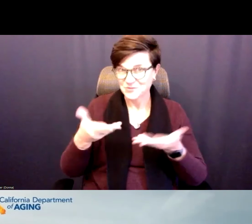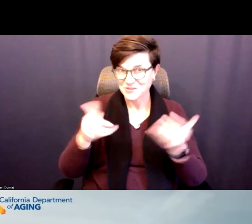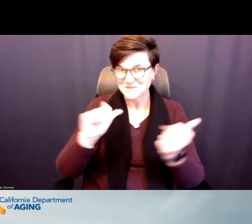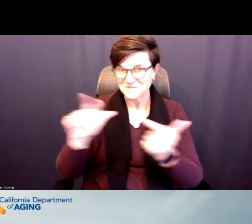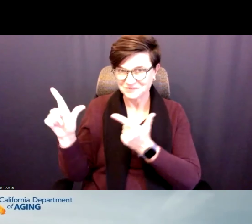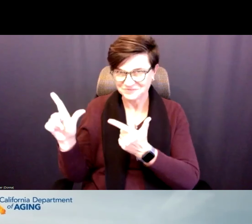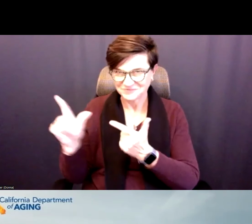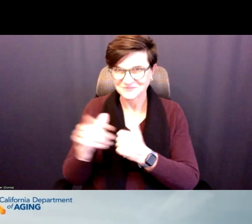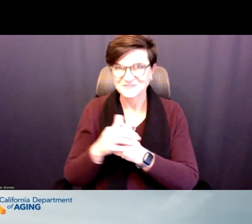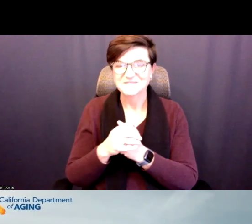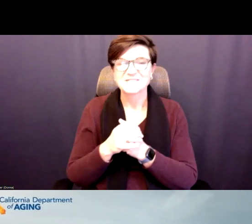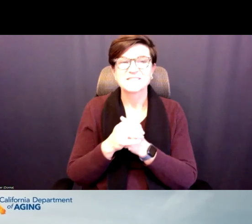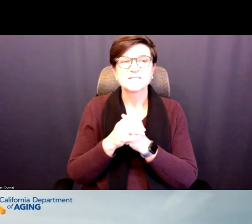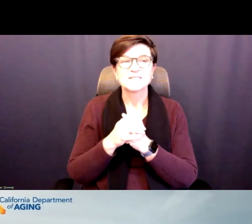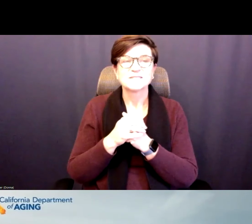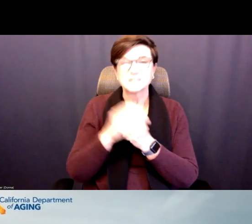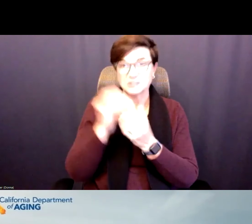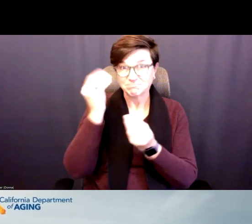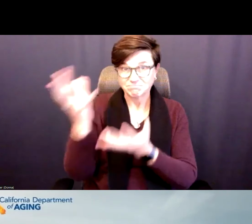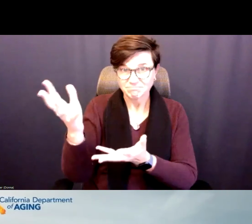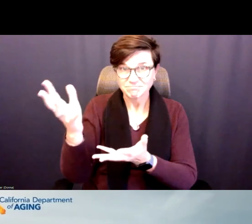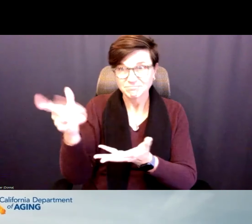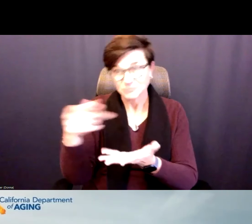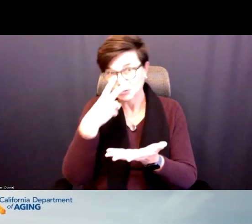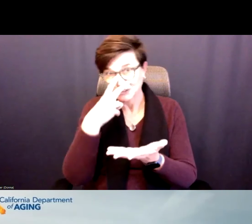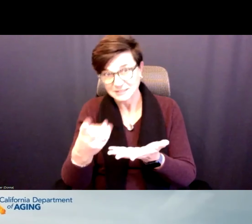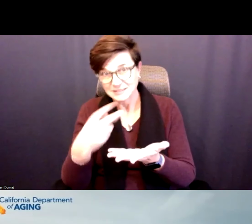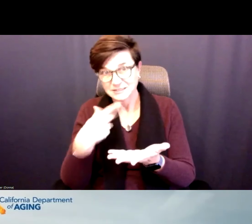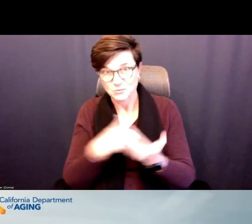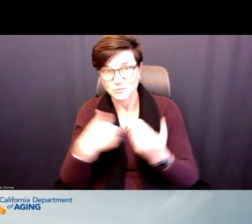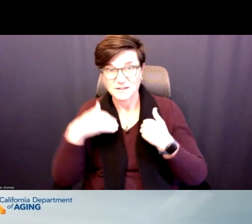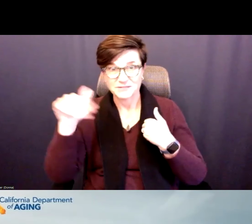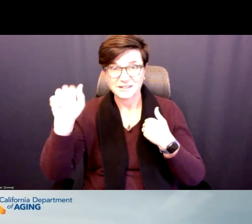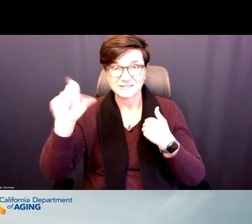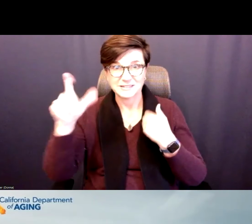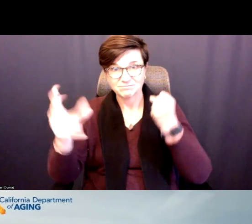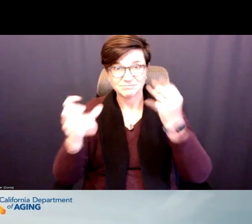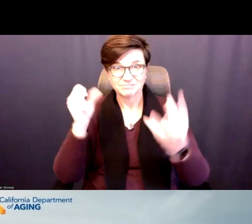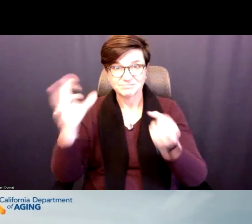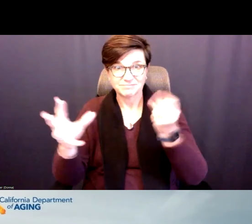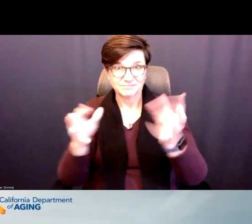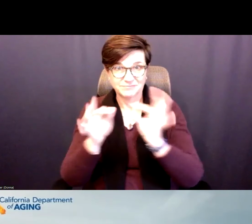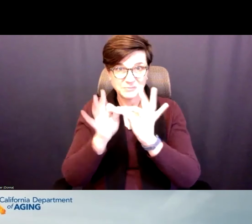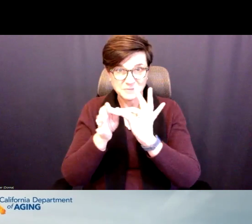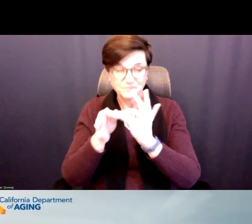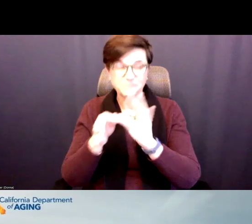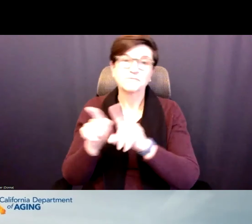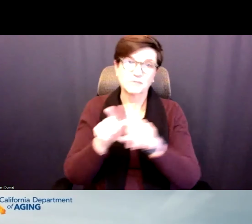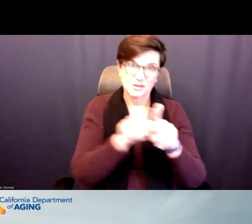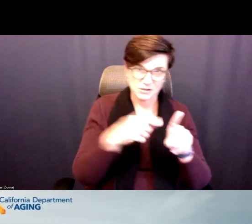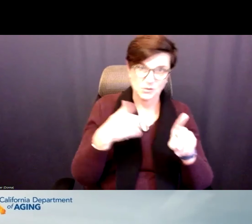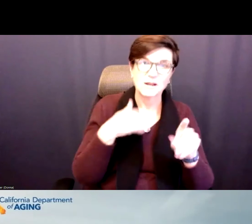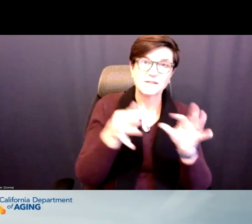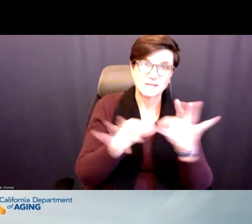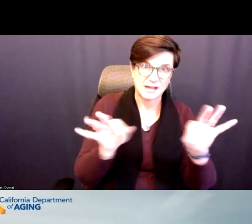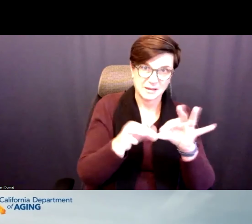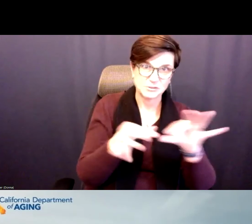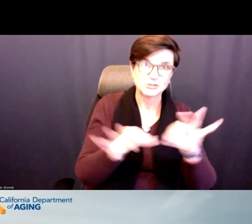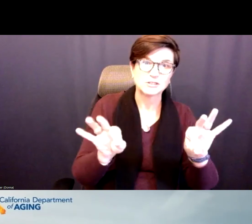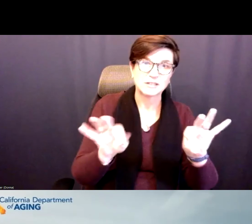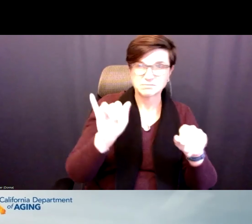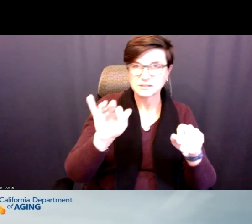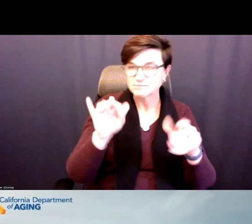to let everyone know that we do have ASL interpretation this morning, as well as closed captioning is available to you if you